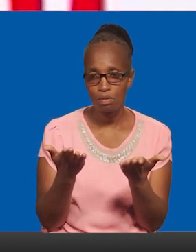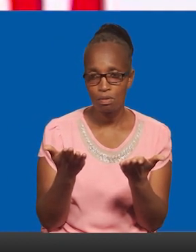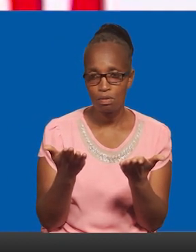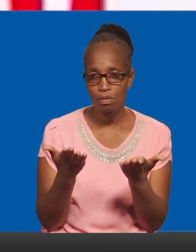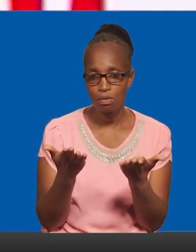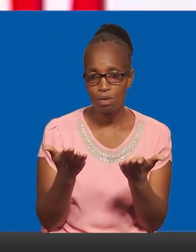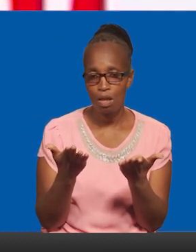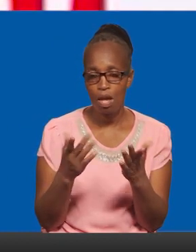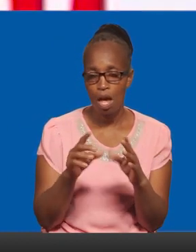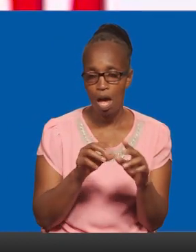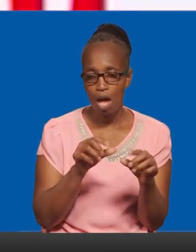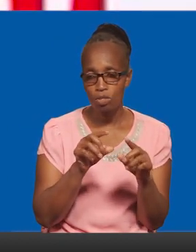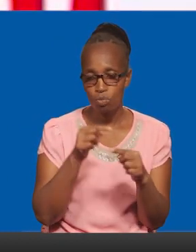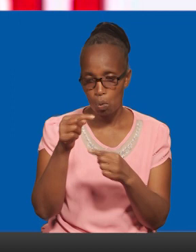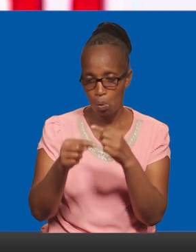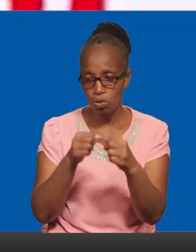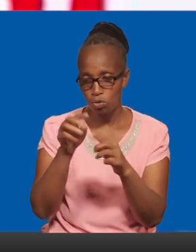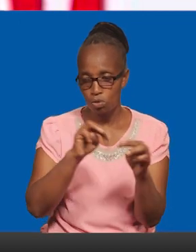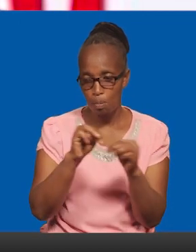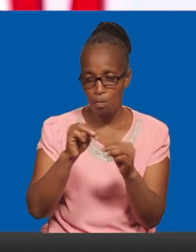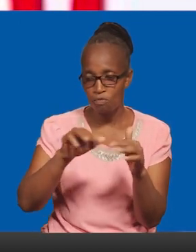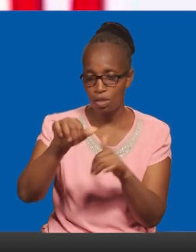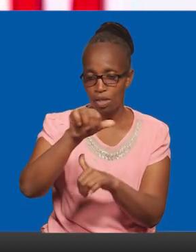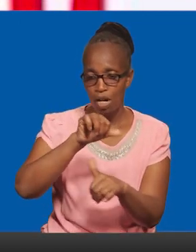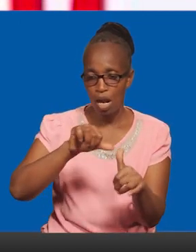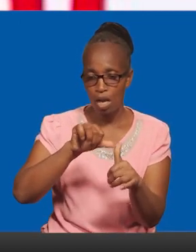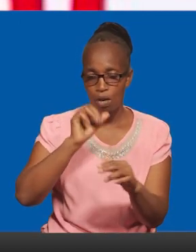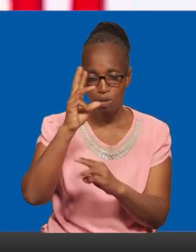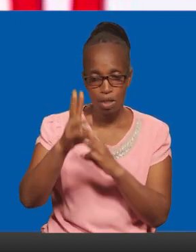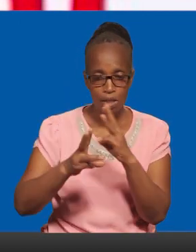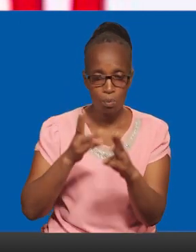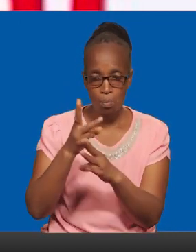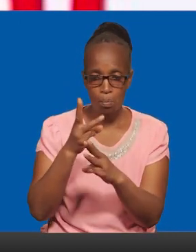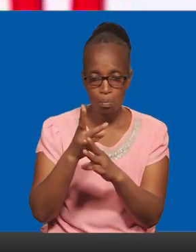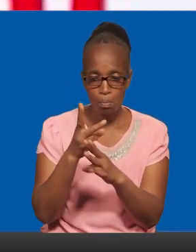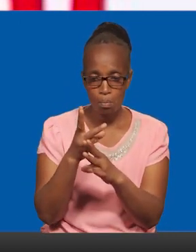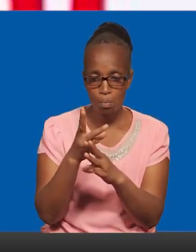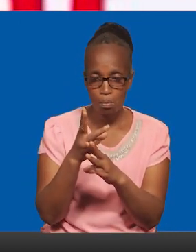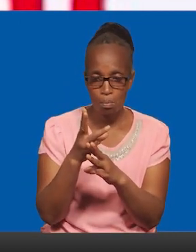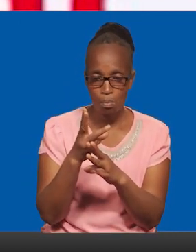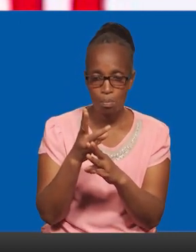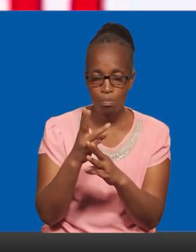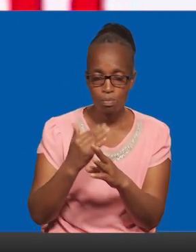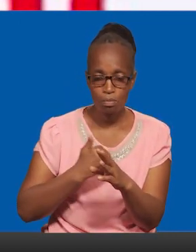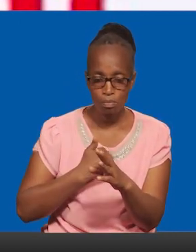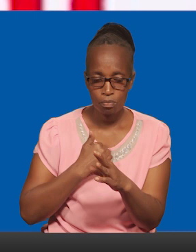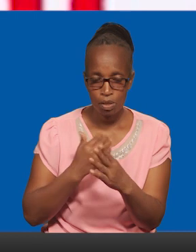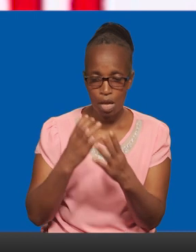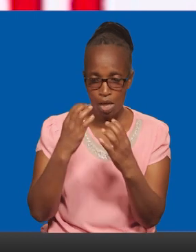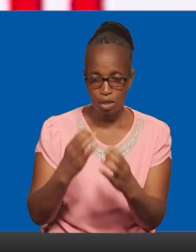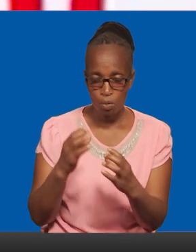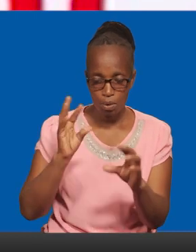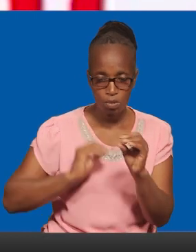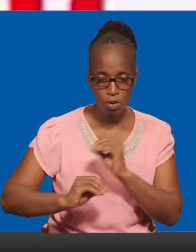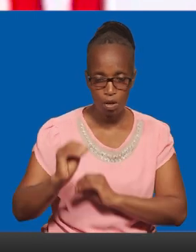today? Will we still be a country going around the world with begging bowls? Will we still